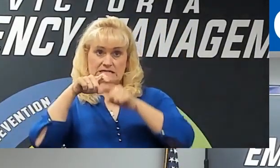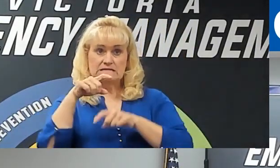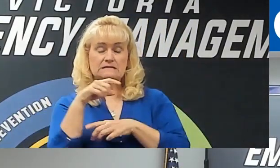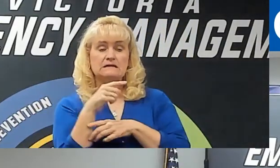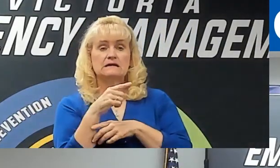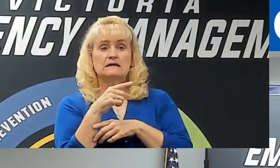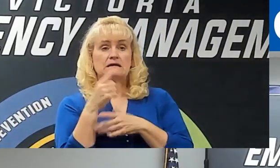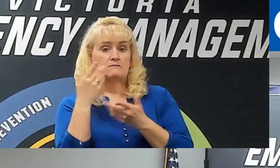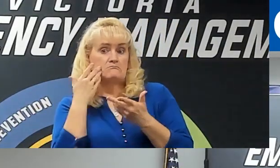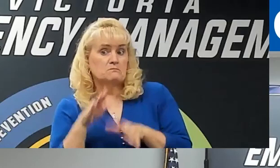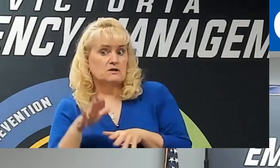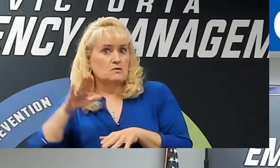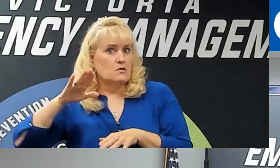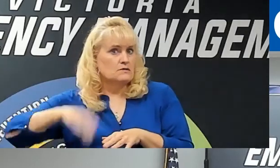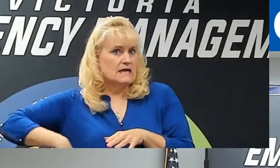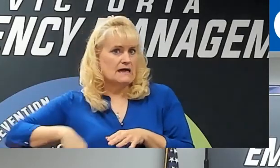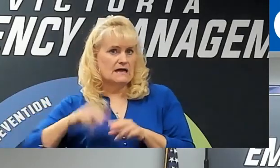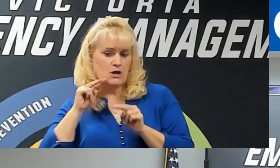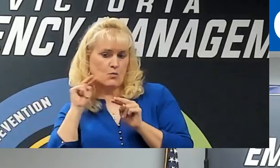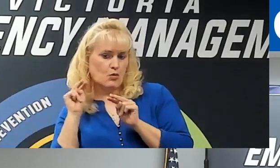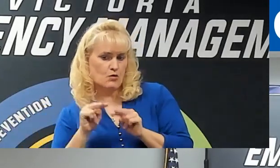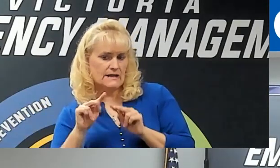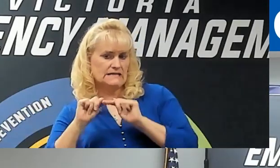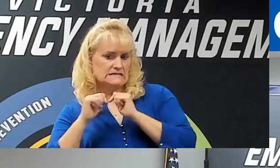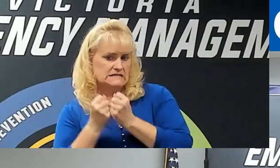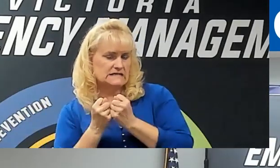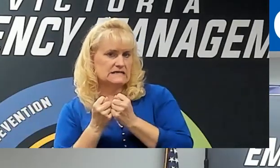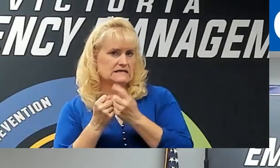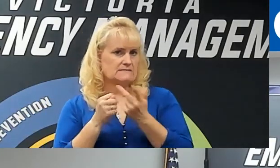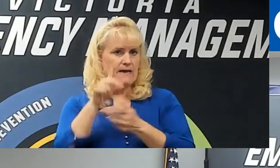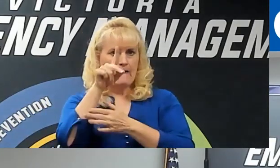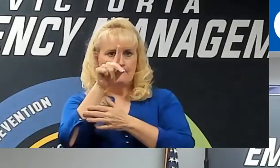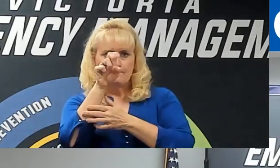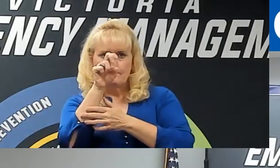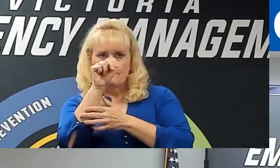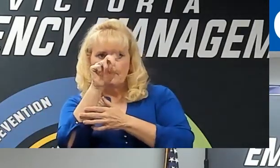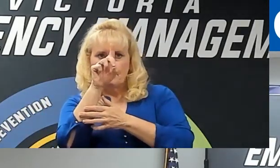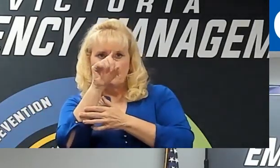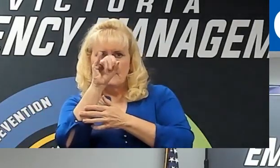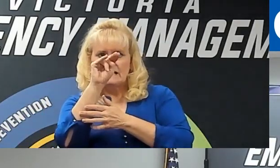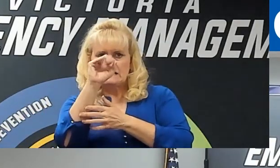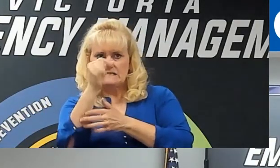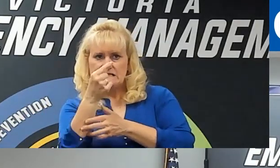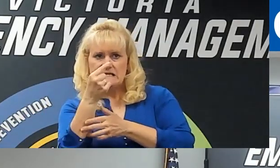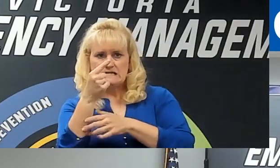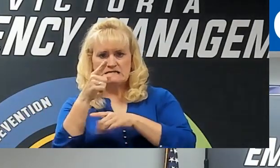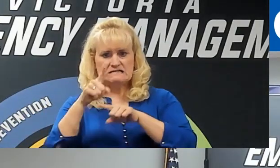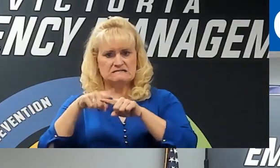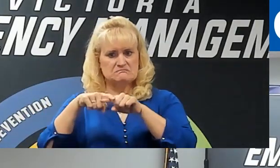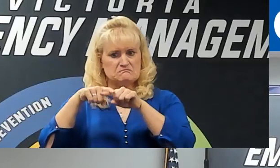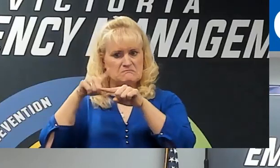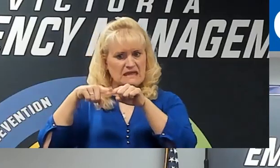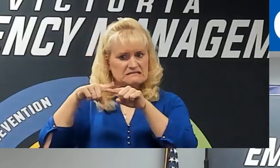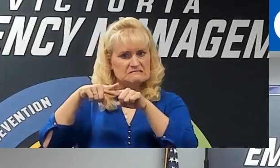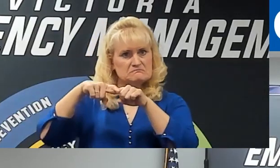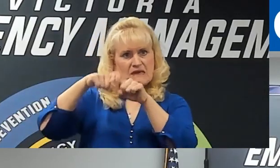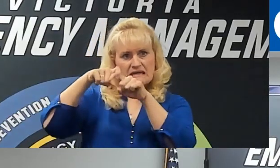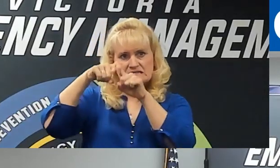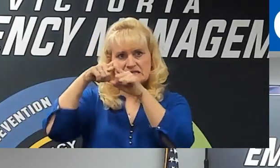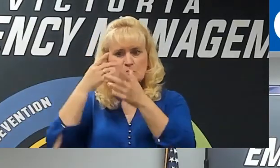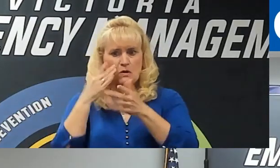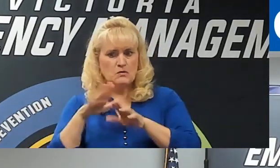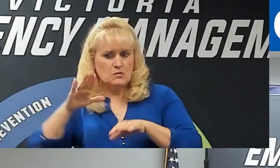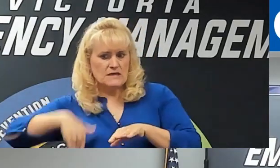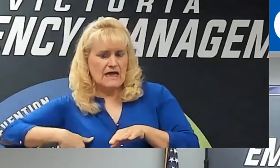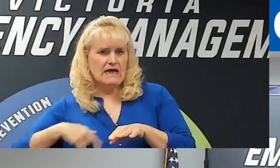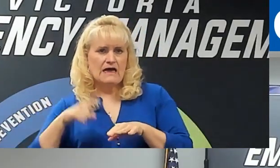pending investigation by our EPI team. It's a case at that point that we believe is a positive. There's a case investigation. We have to determine county